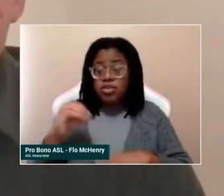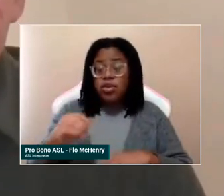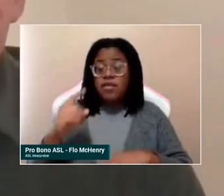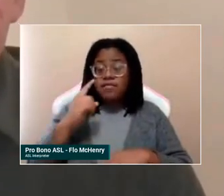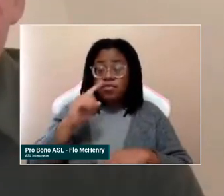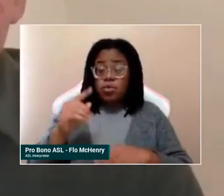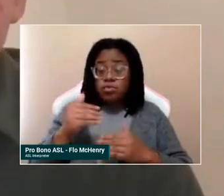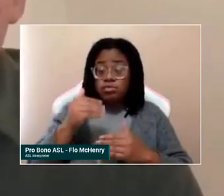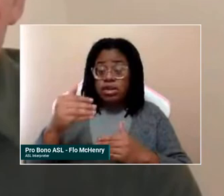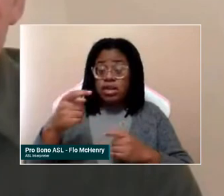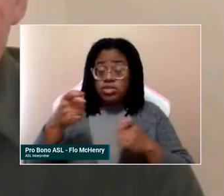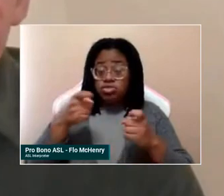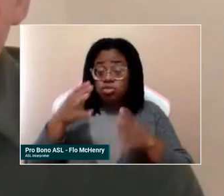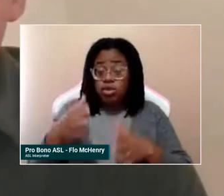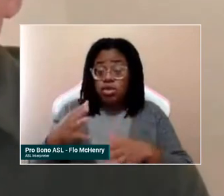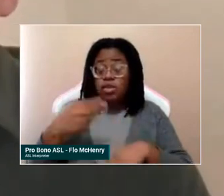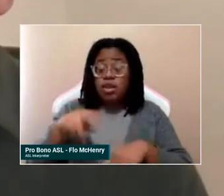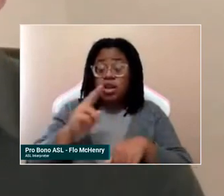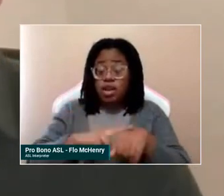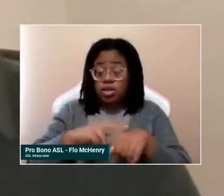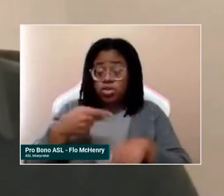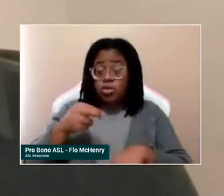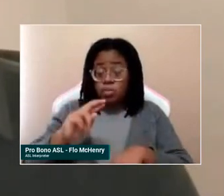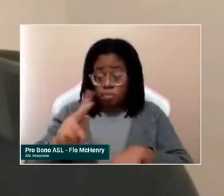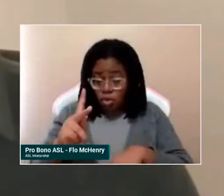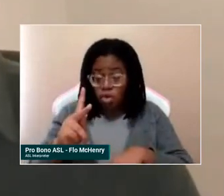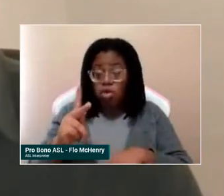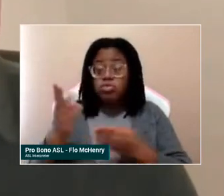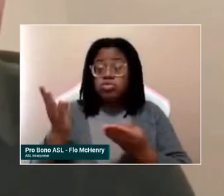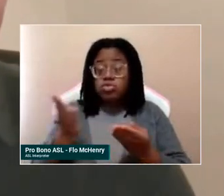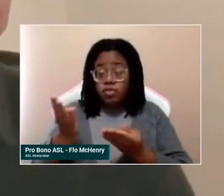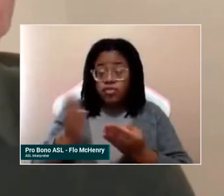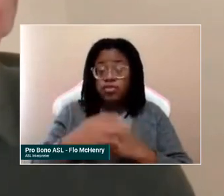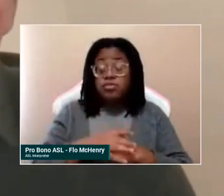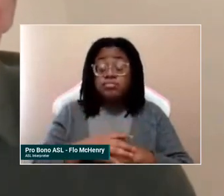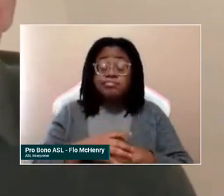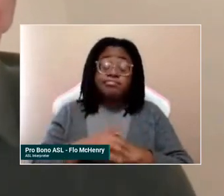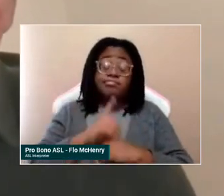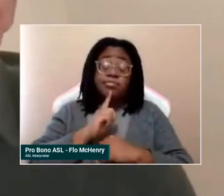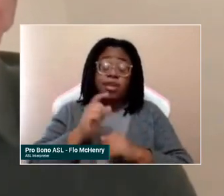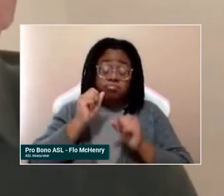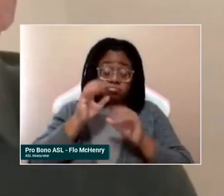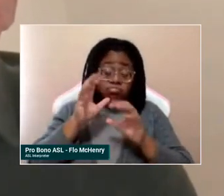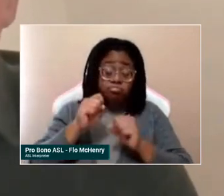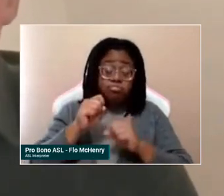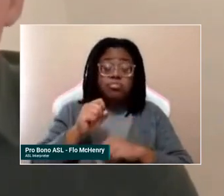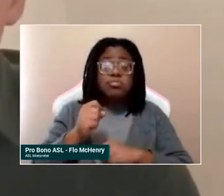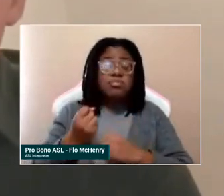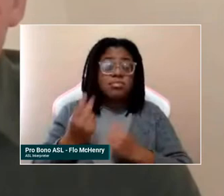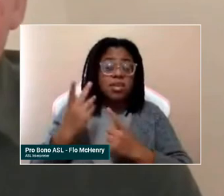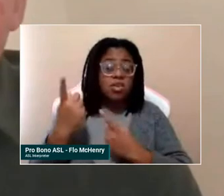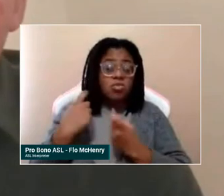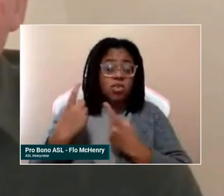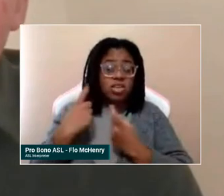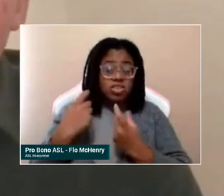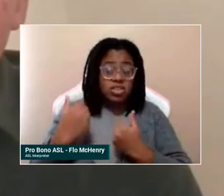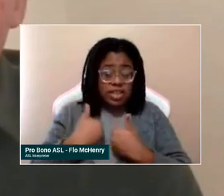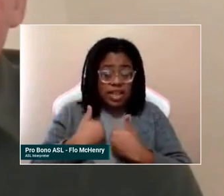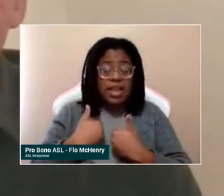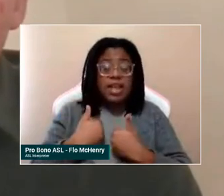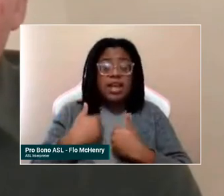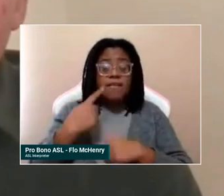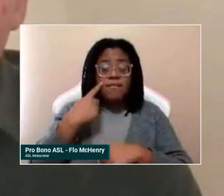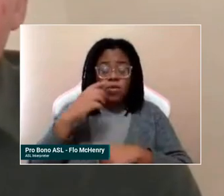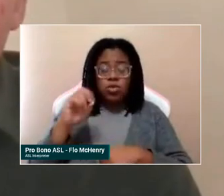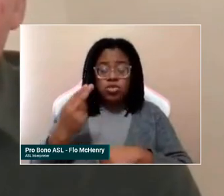next director of the National Park Service. And I found it fascinating how many of the questions that Chuck was asked had to